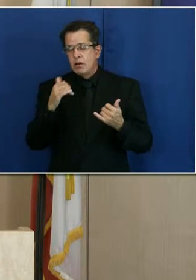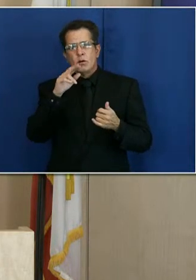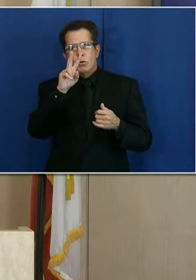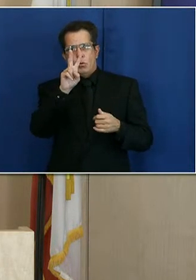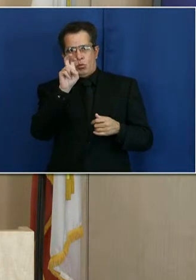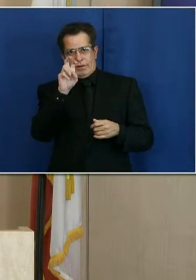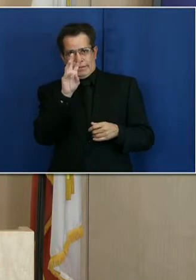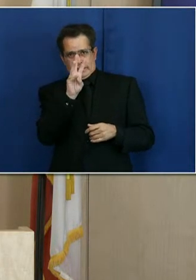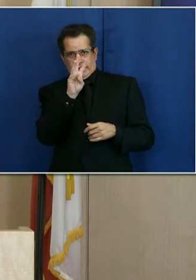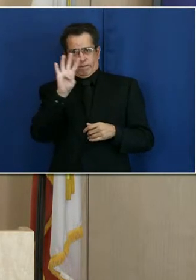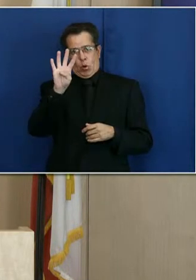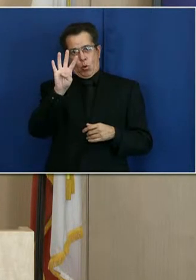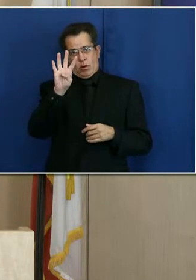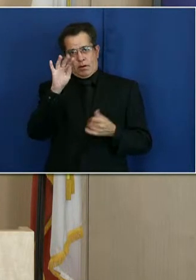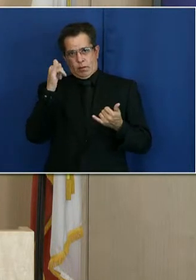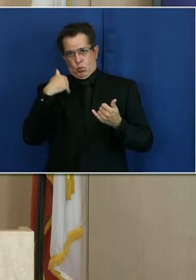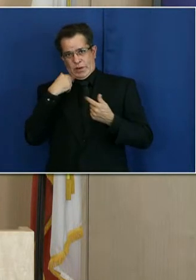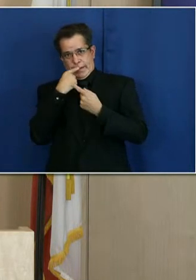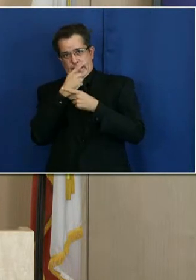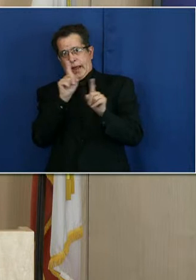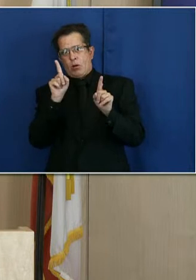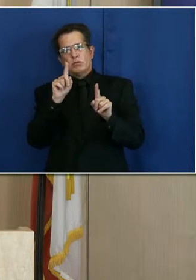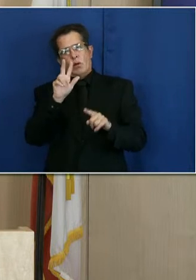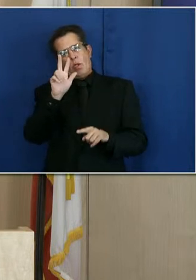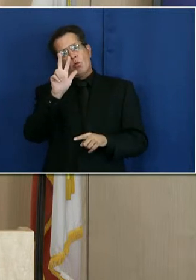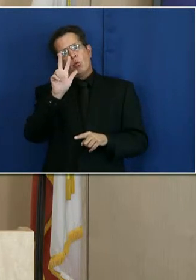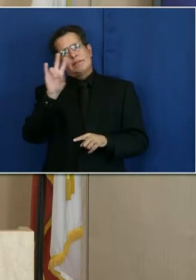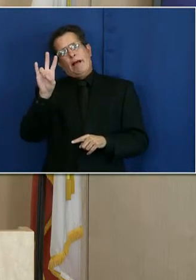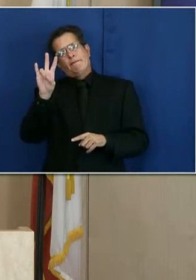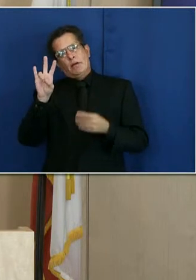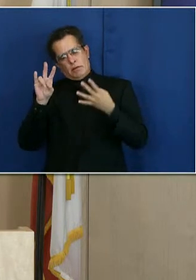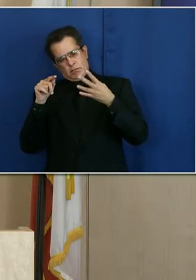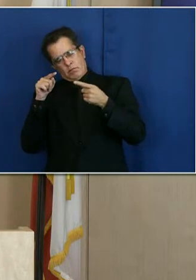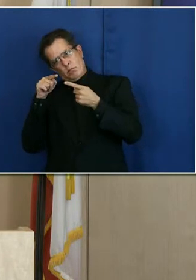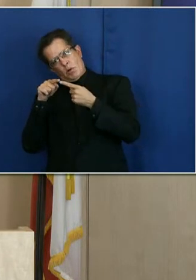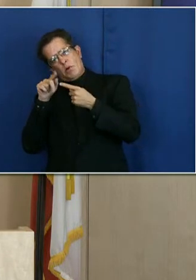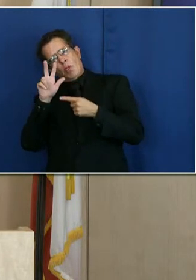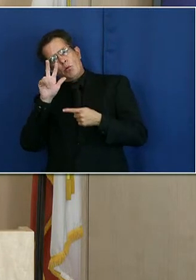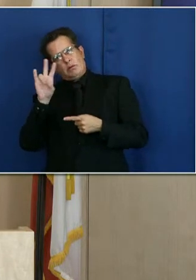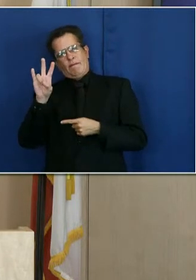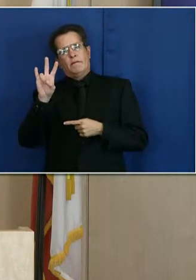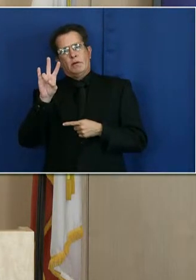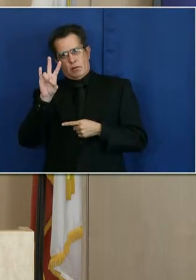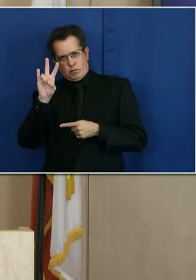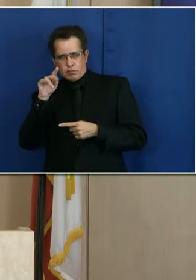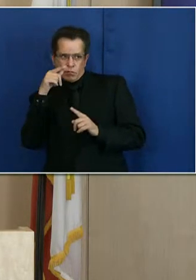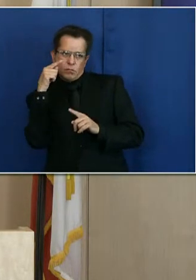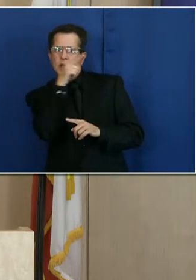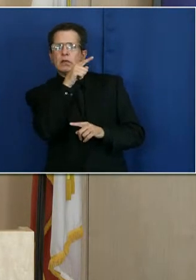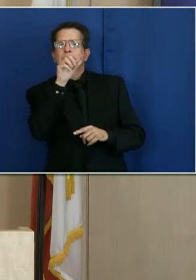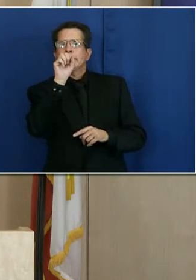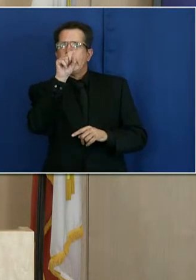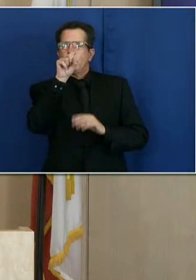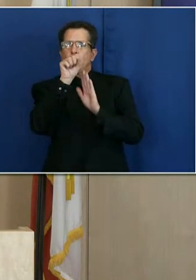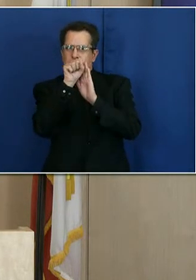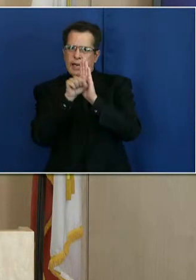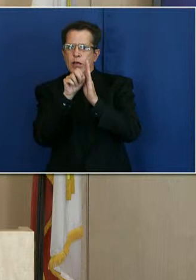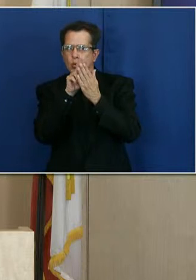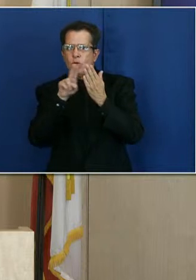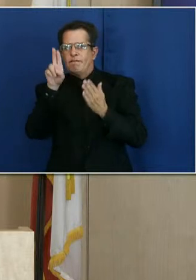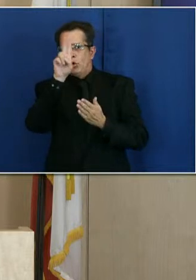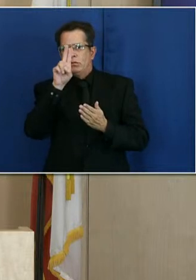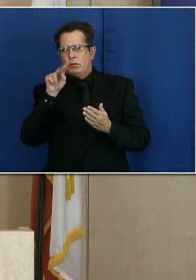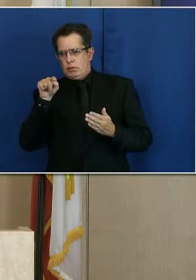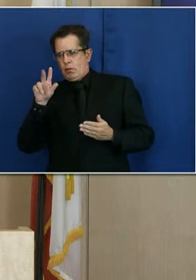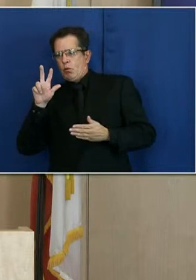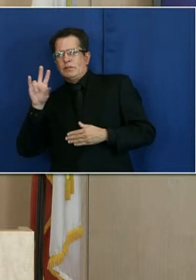264 cases that were announced today, 37 of those were confirmed cases from San Diego State University.